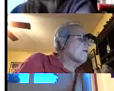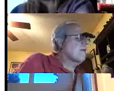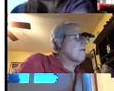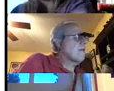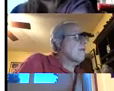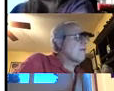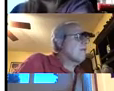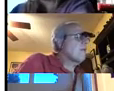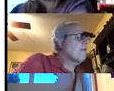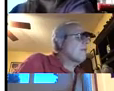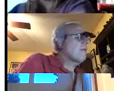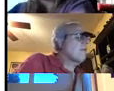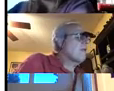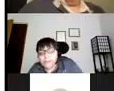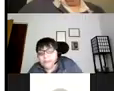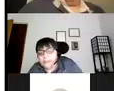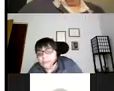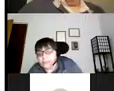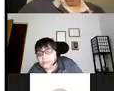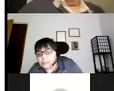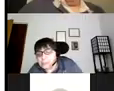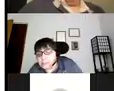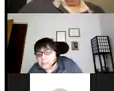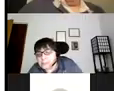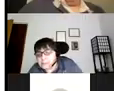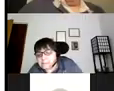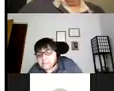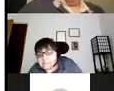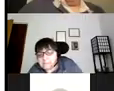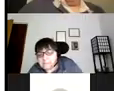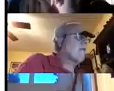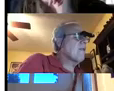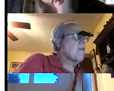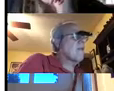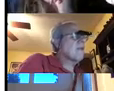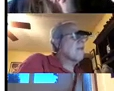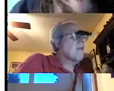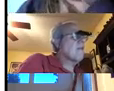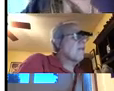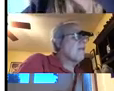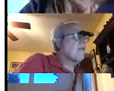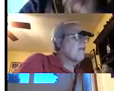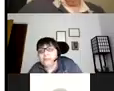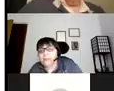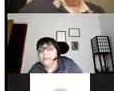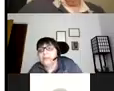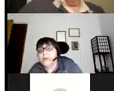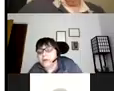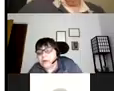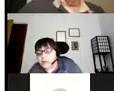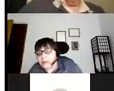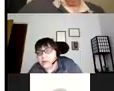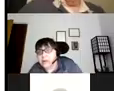things. It opens up to say, I can have both faith and doubt and they can